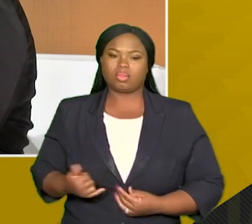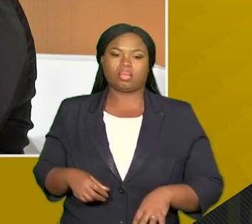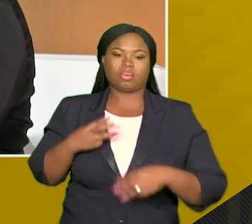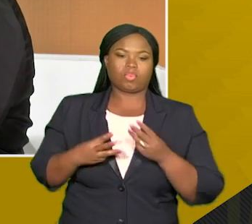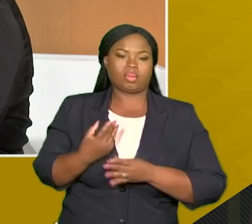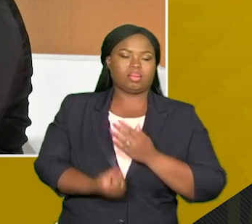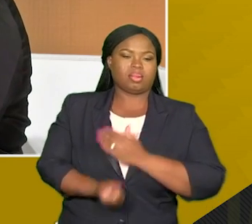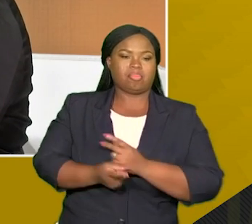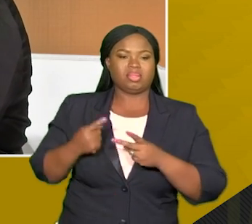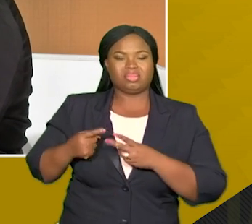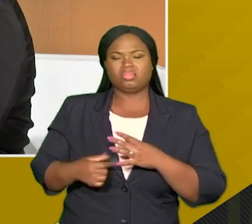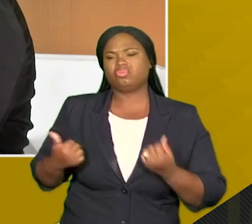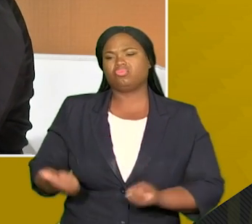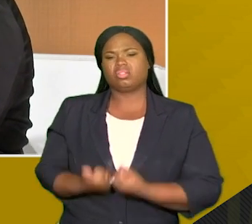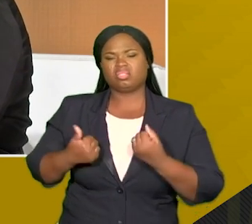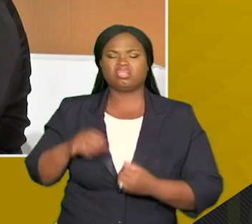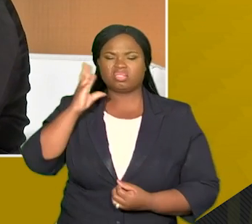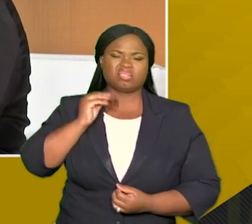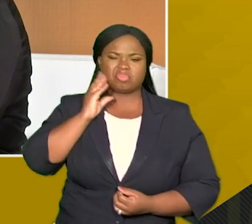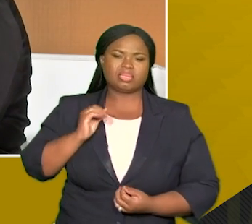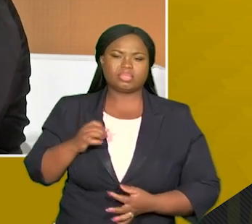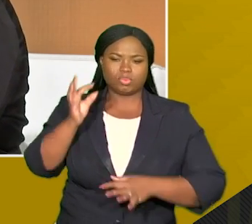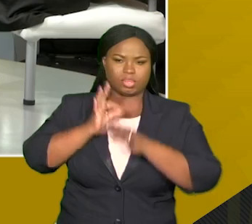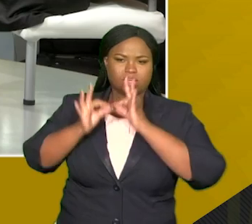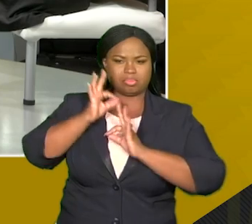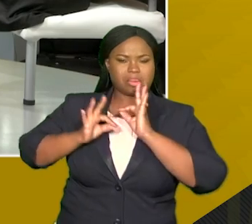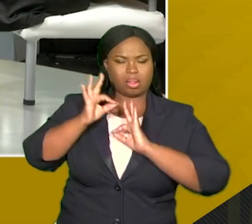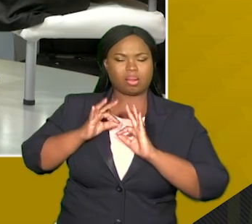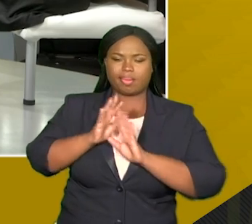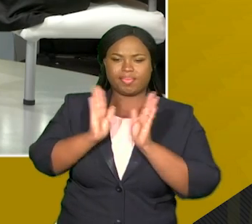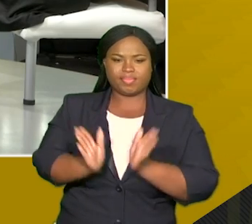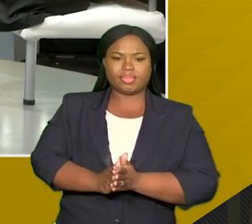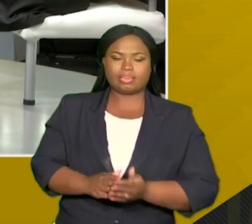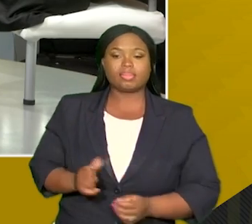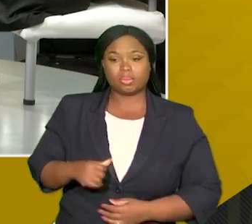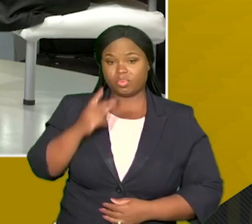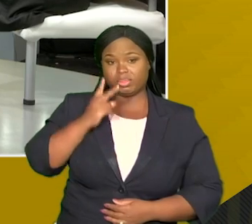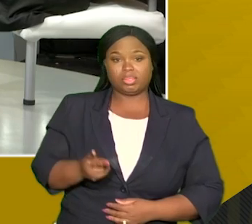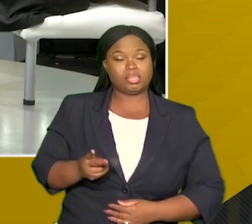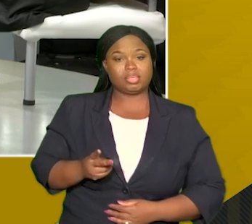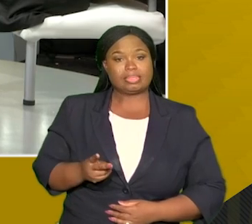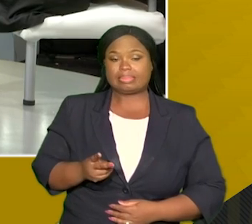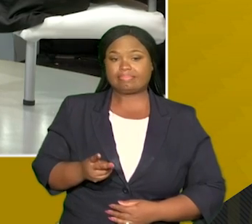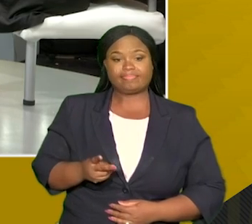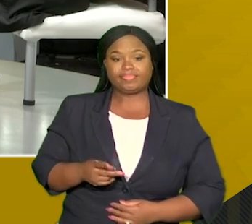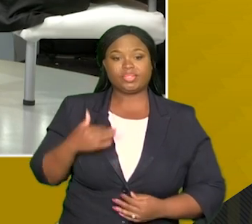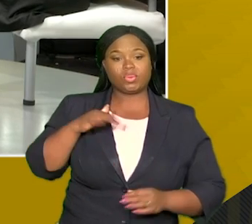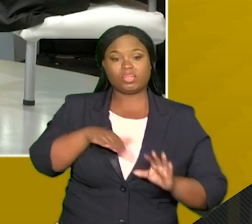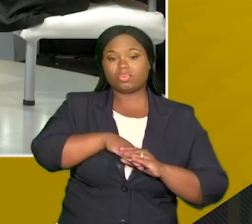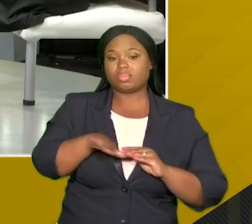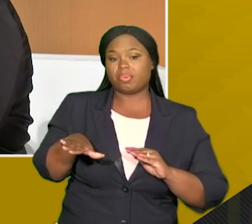the stories, you know, the challenges that she came across, ne, ba mshumone, and then would see that, you know what, as she goes